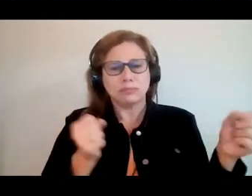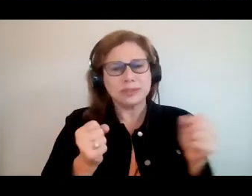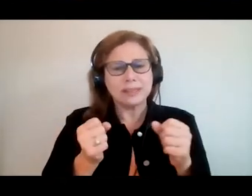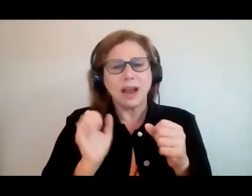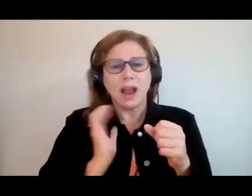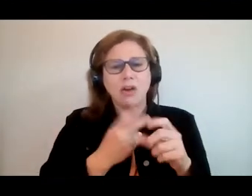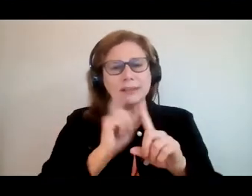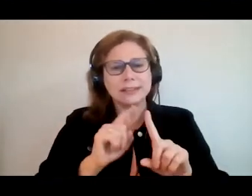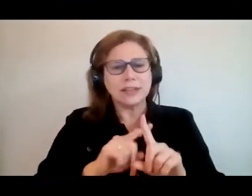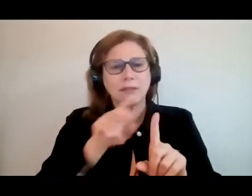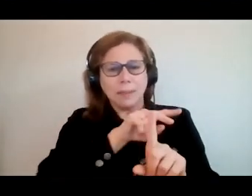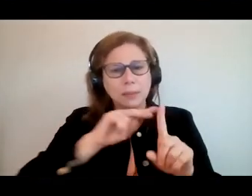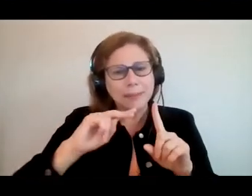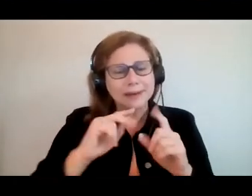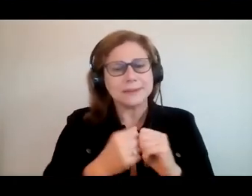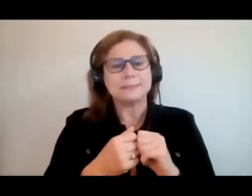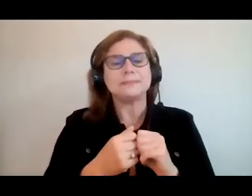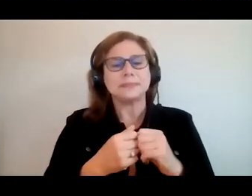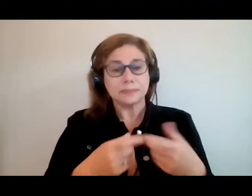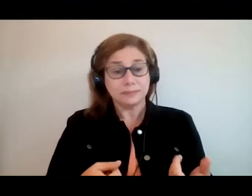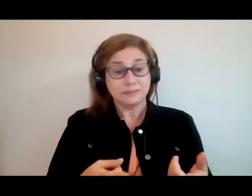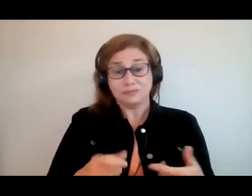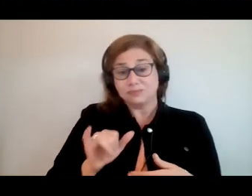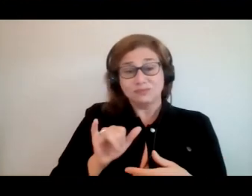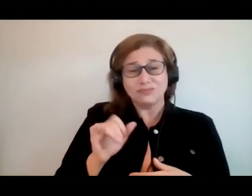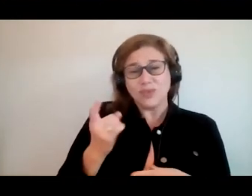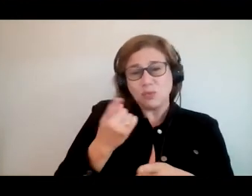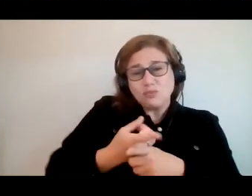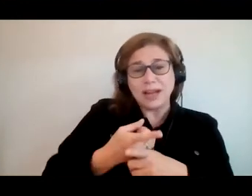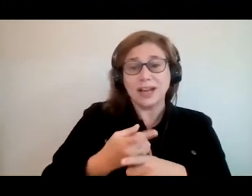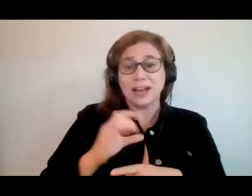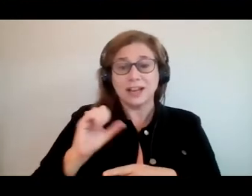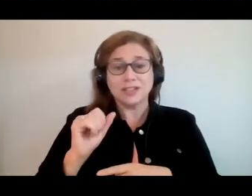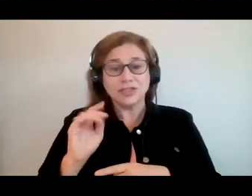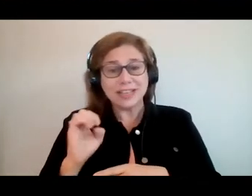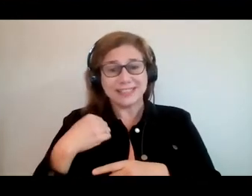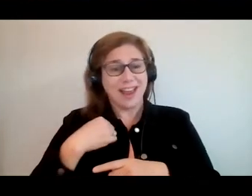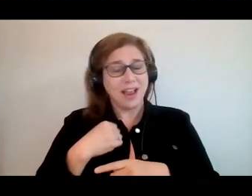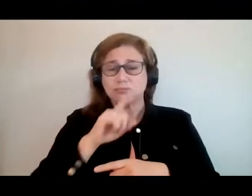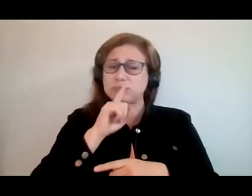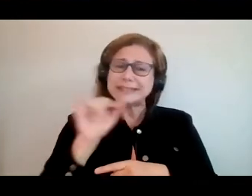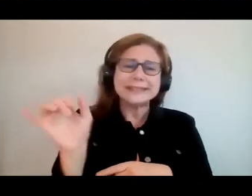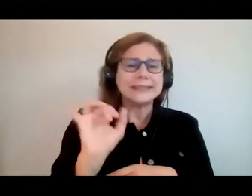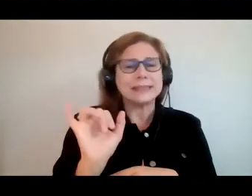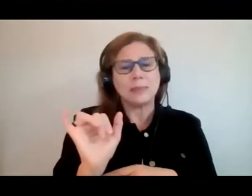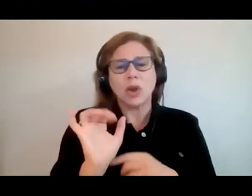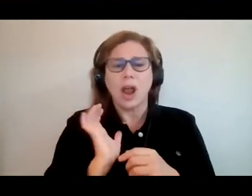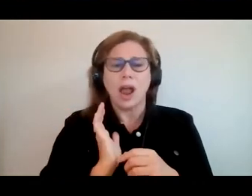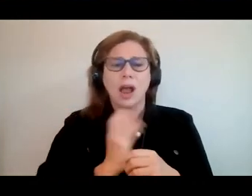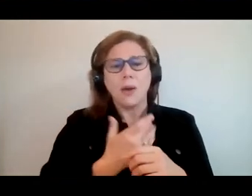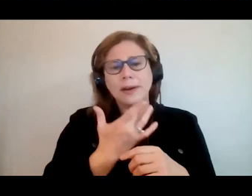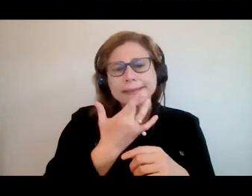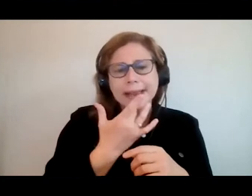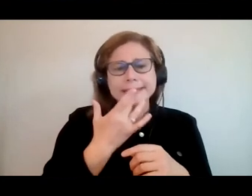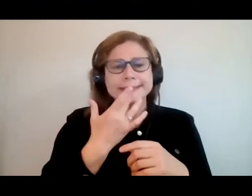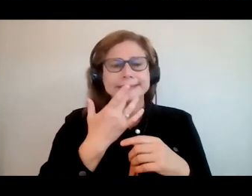Yeah, I mean, that's it. Like Chase and I are incredibly similar in our taste and in our sensibilities and